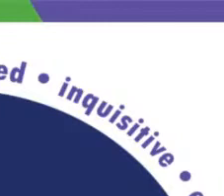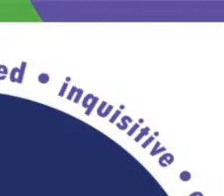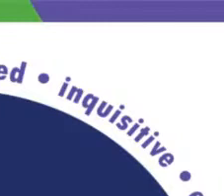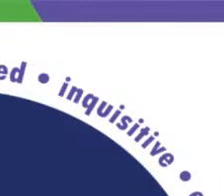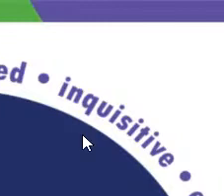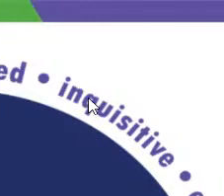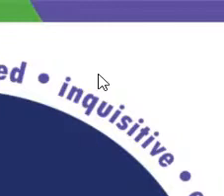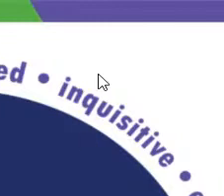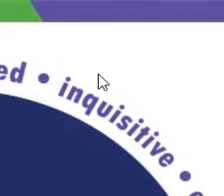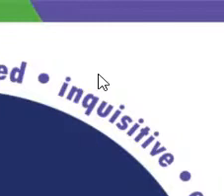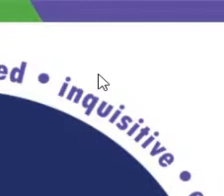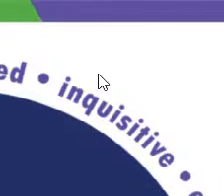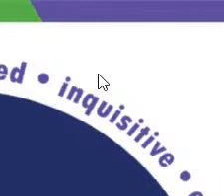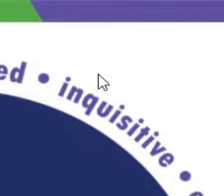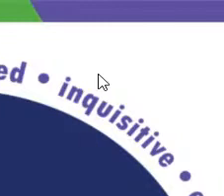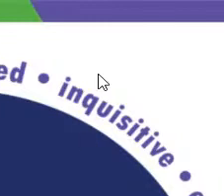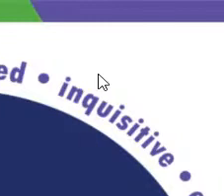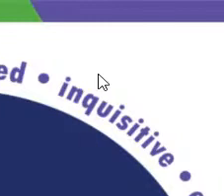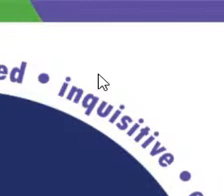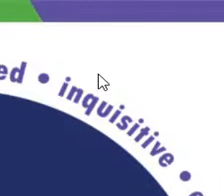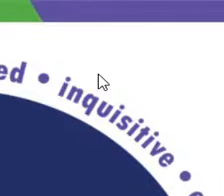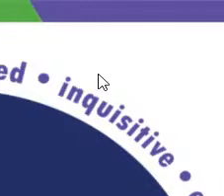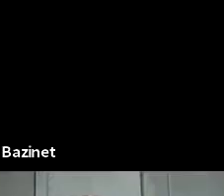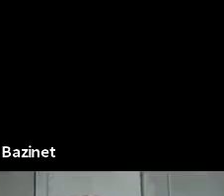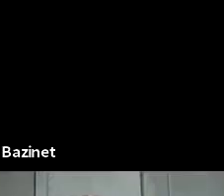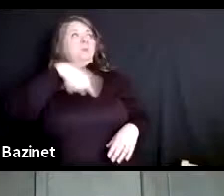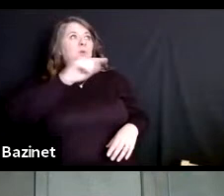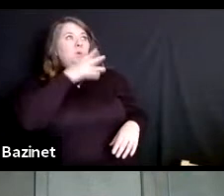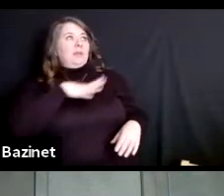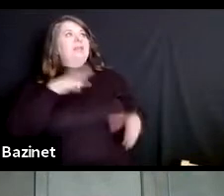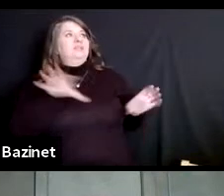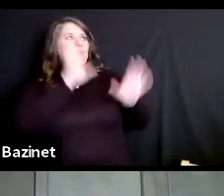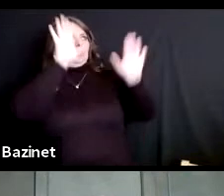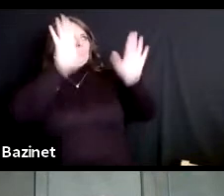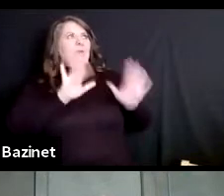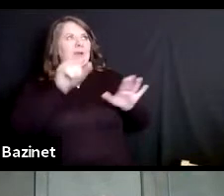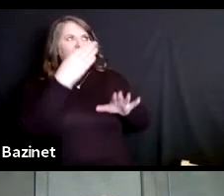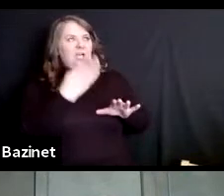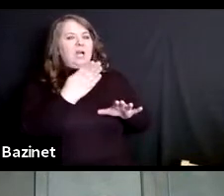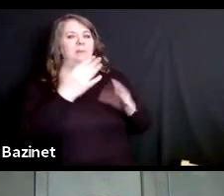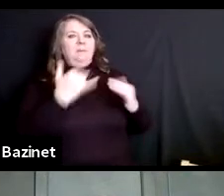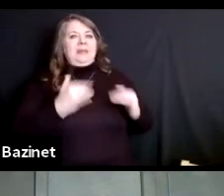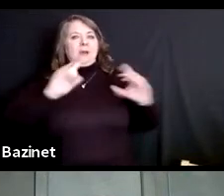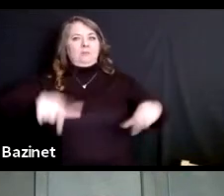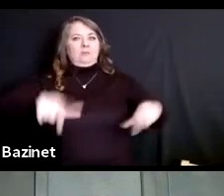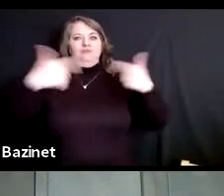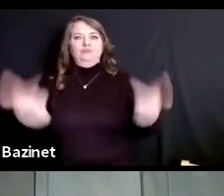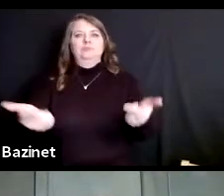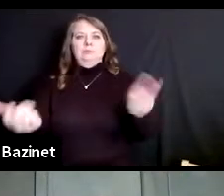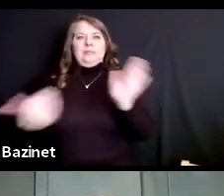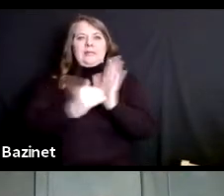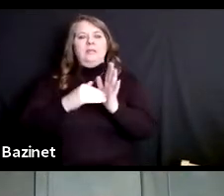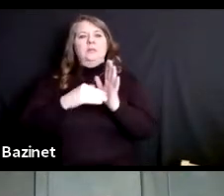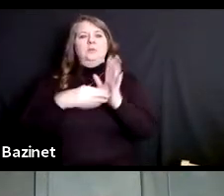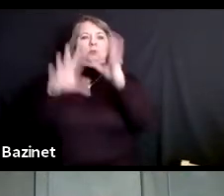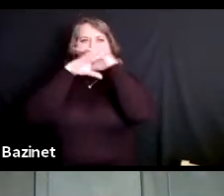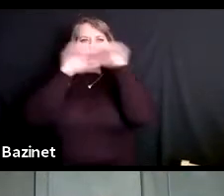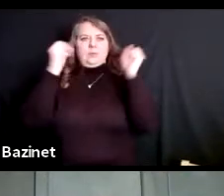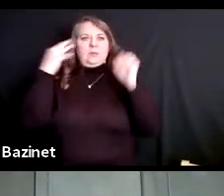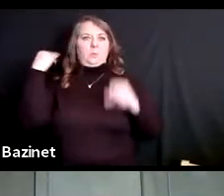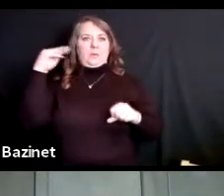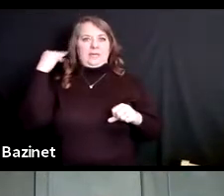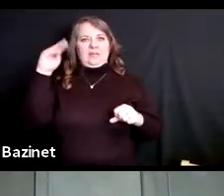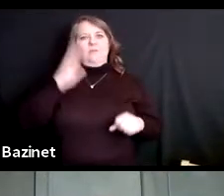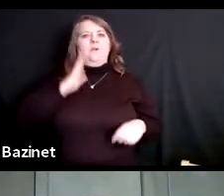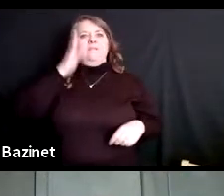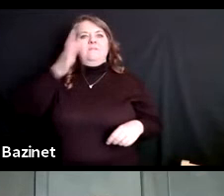You ladies did do a great job. Thank you for sharing that with us. We will turn the time back over to Superintendent Whitney for future